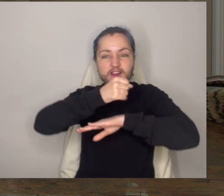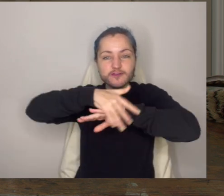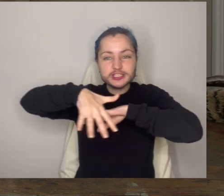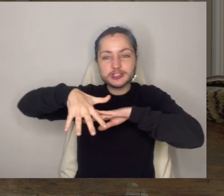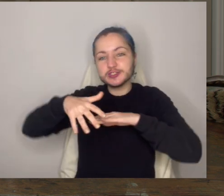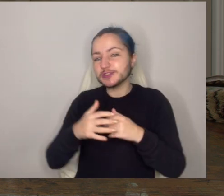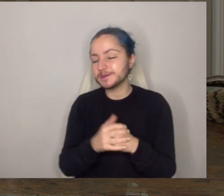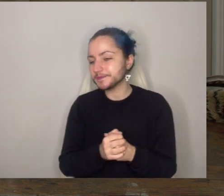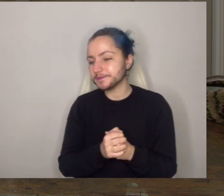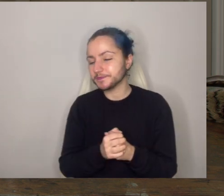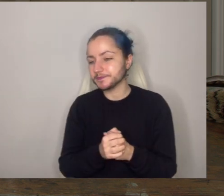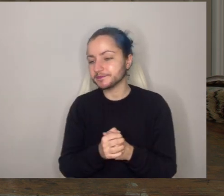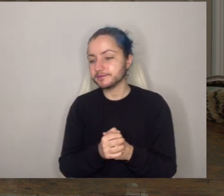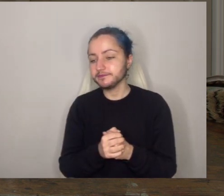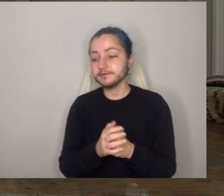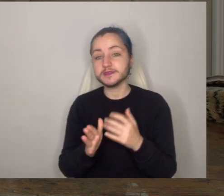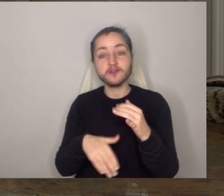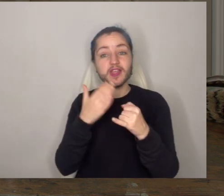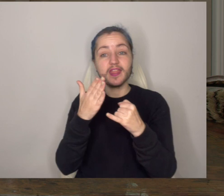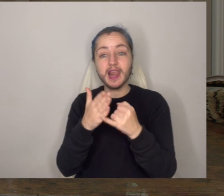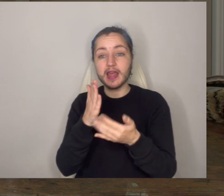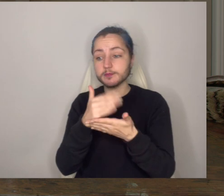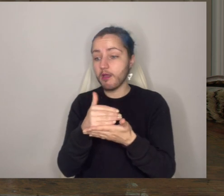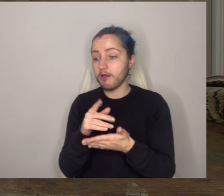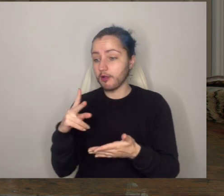you start getting a hinge.